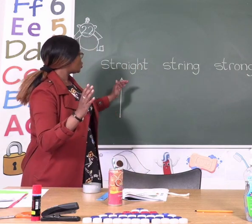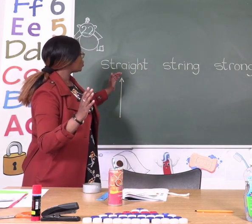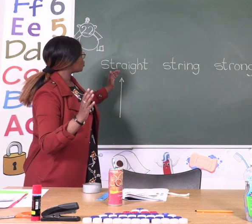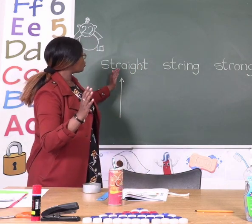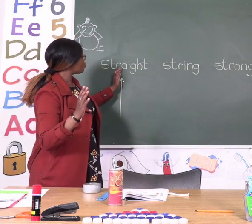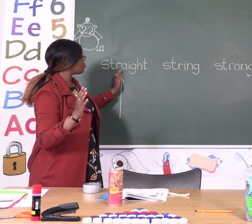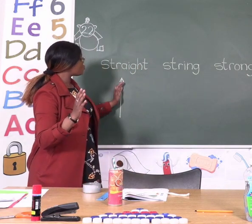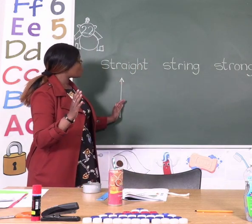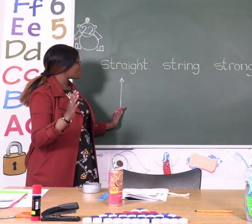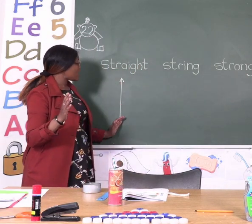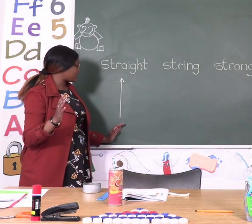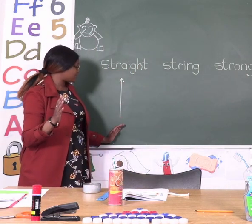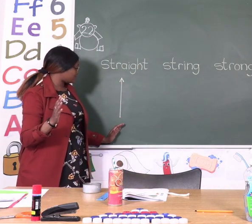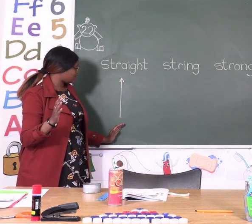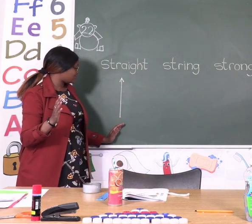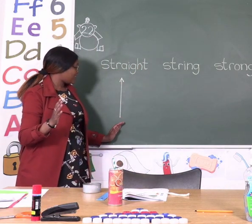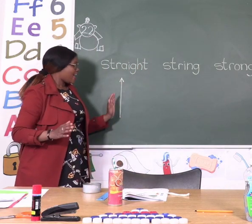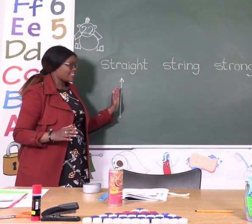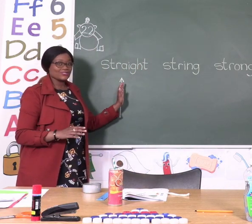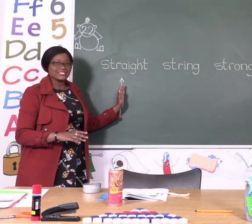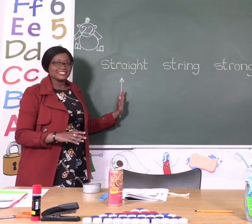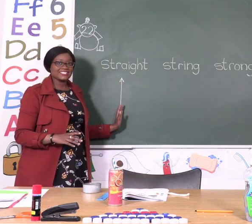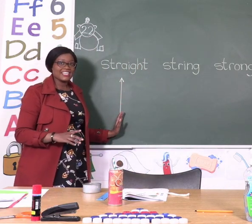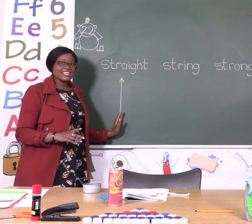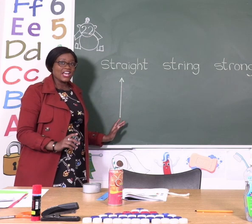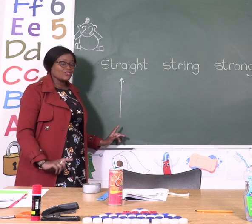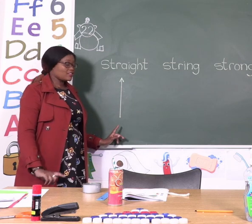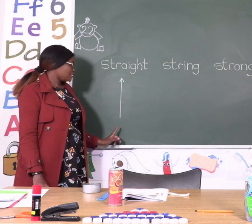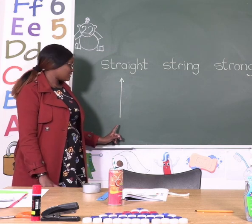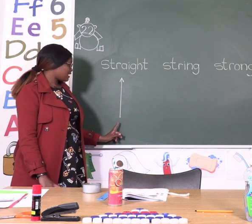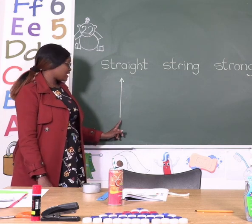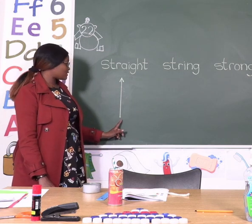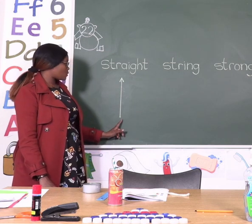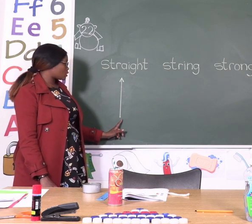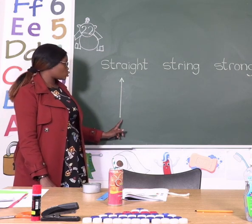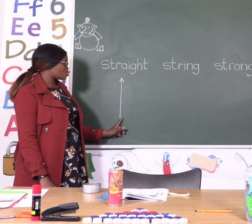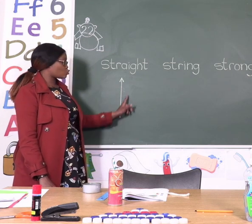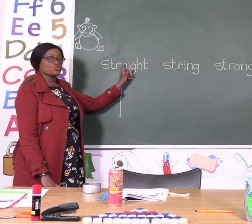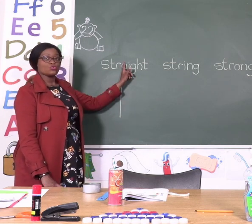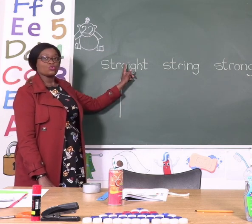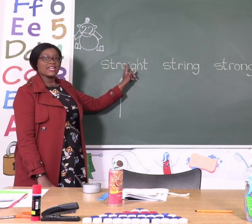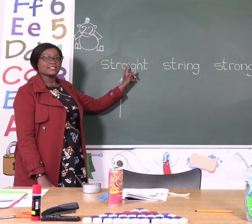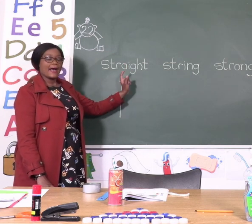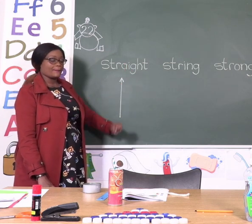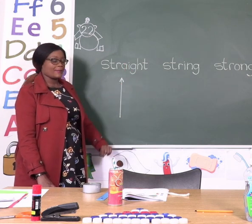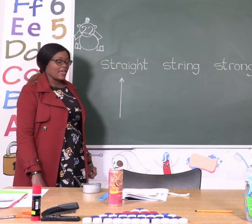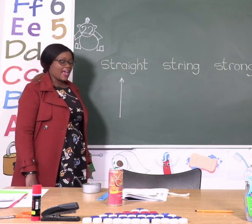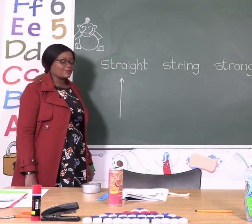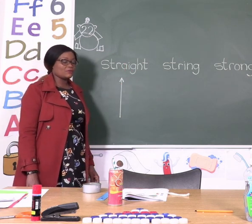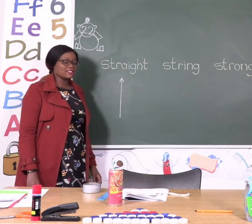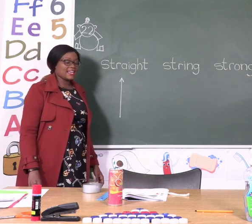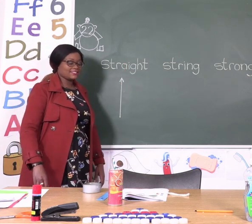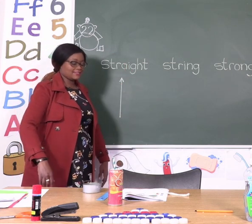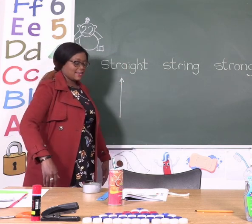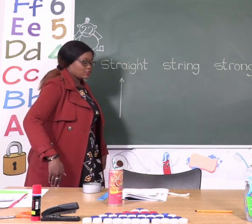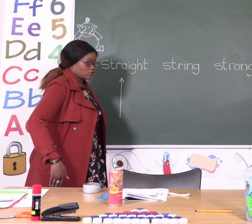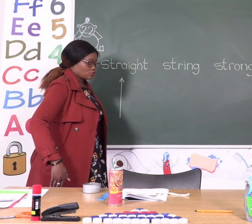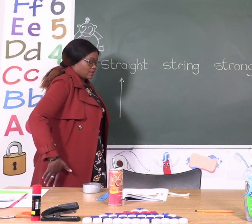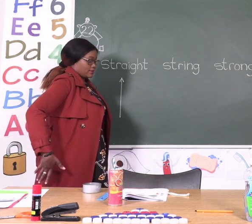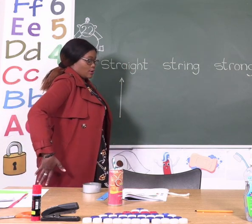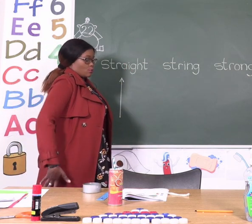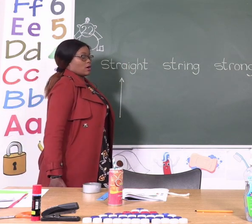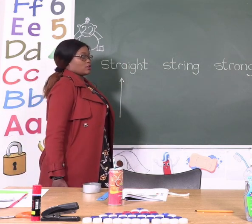word straight. As you can see, this line is going straight up. And when we say